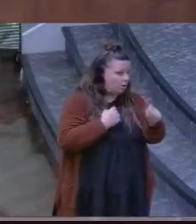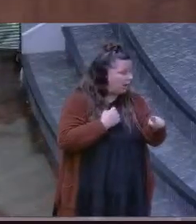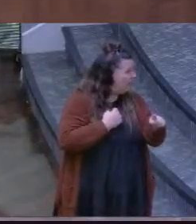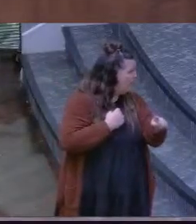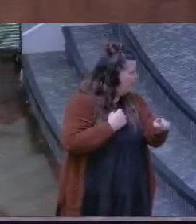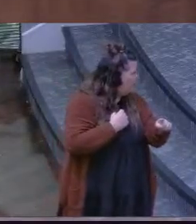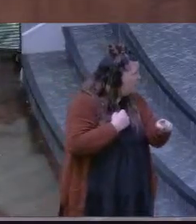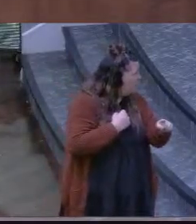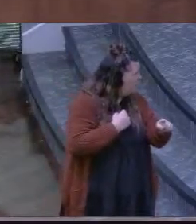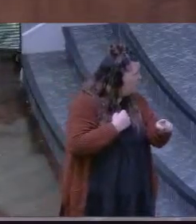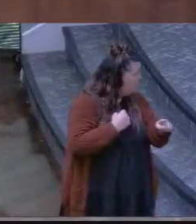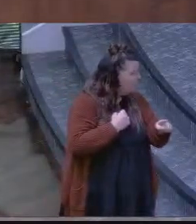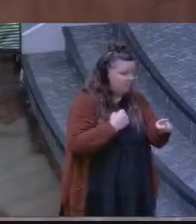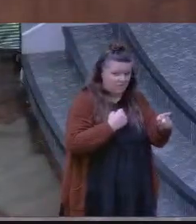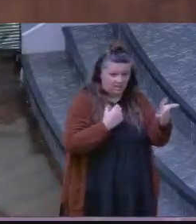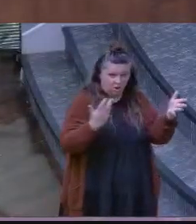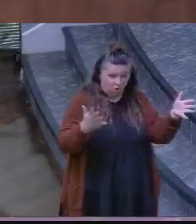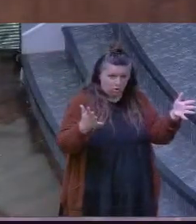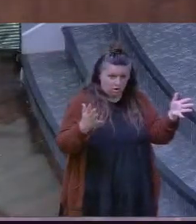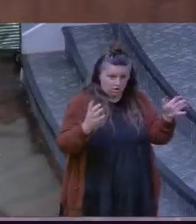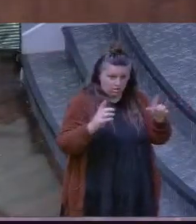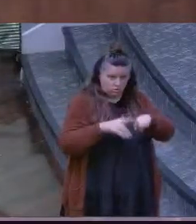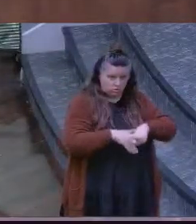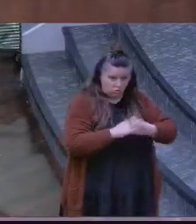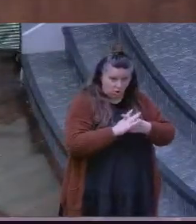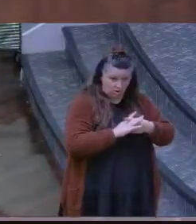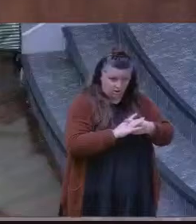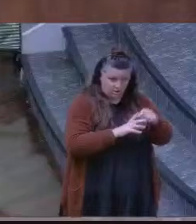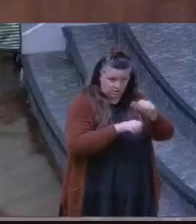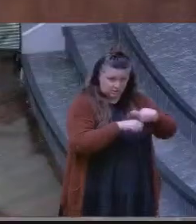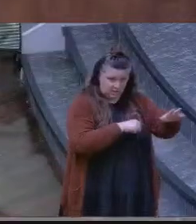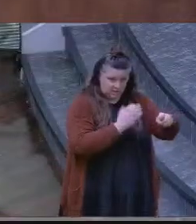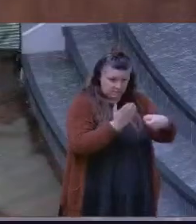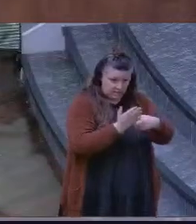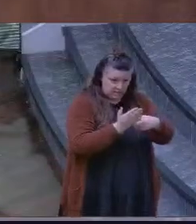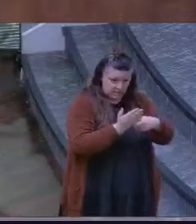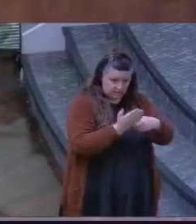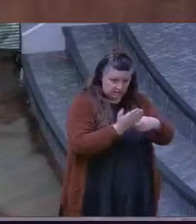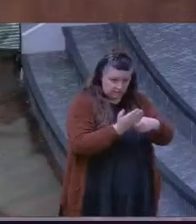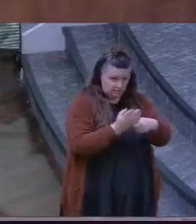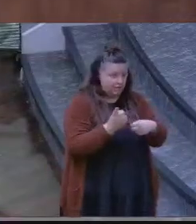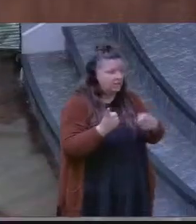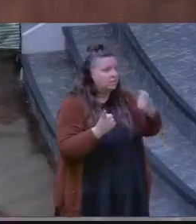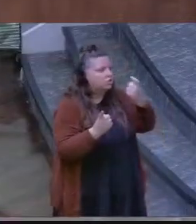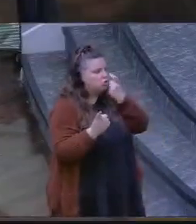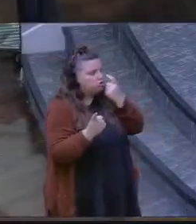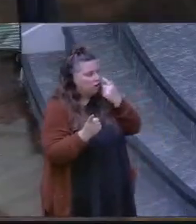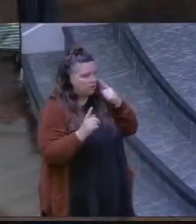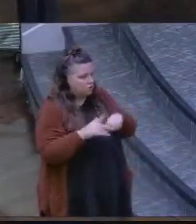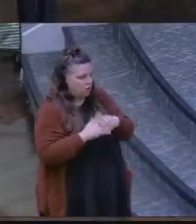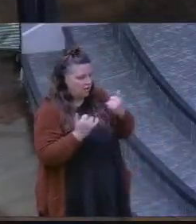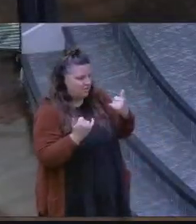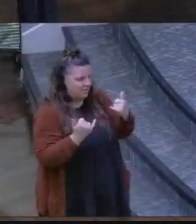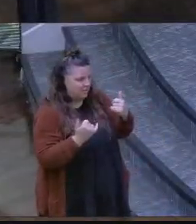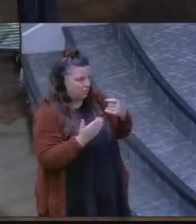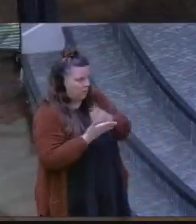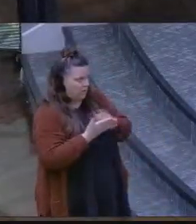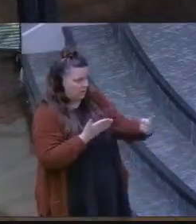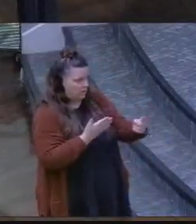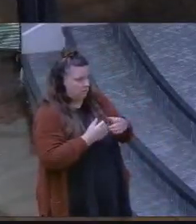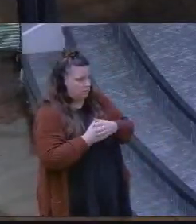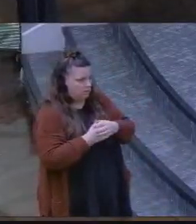have they started giving tickets since you put these new cameras in? Are they Just started this week. They're on the